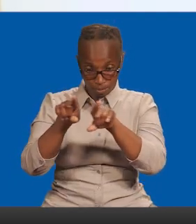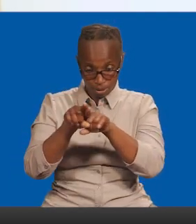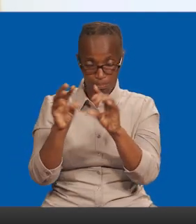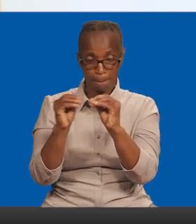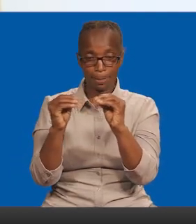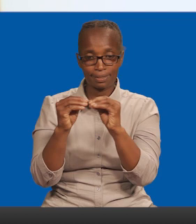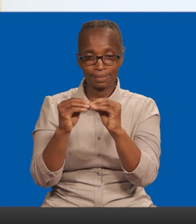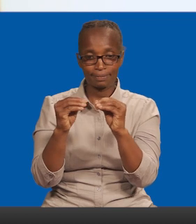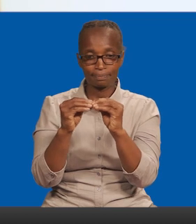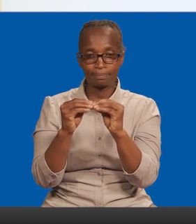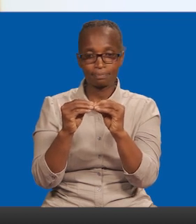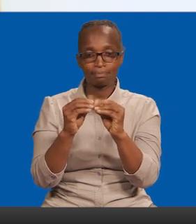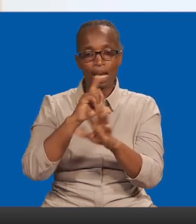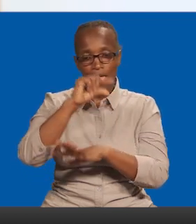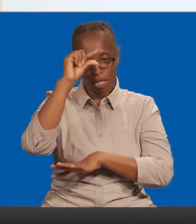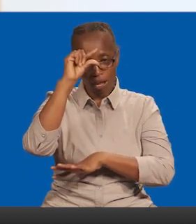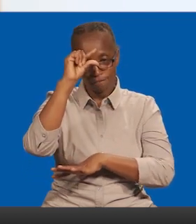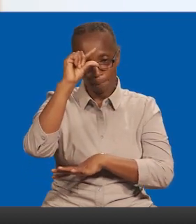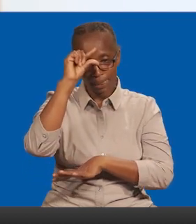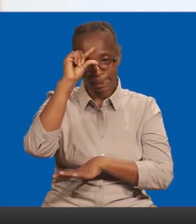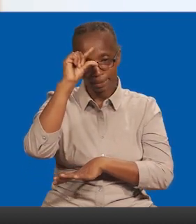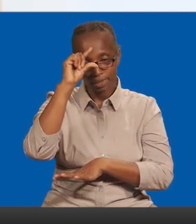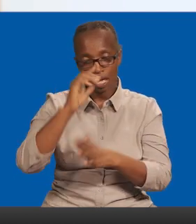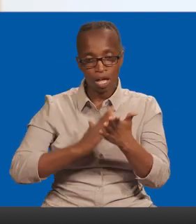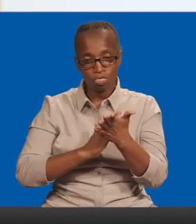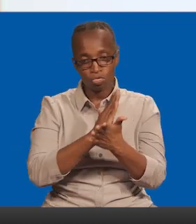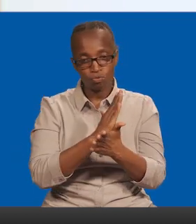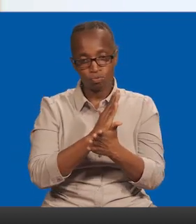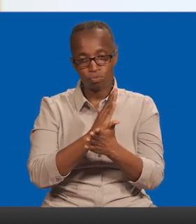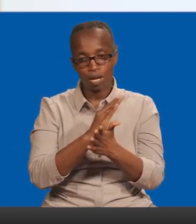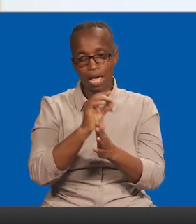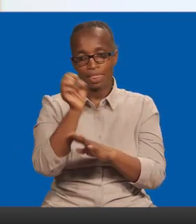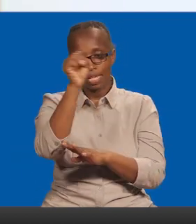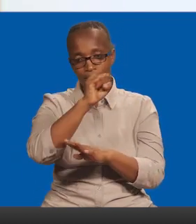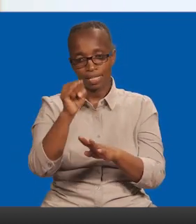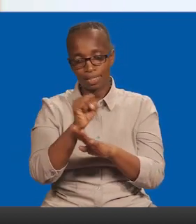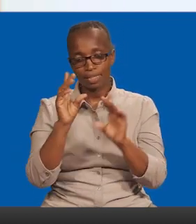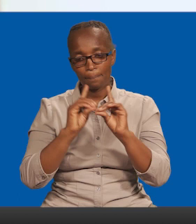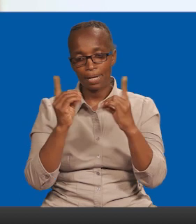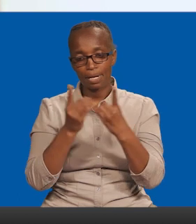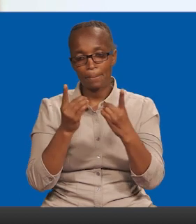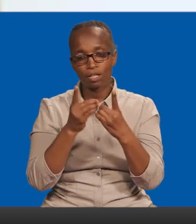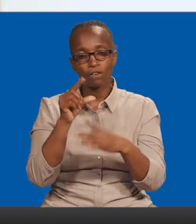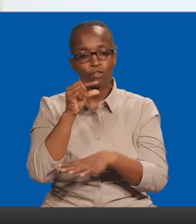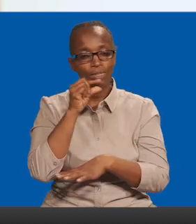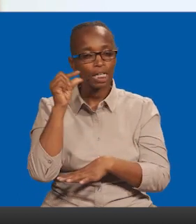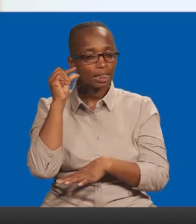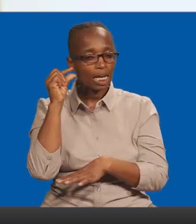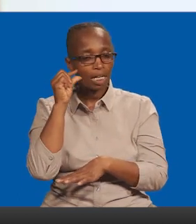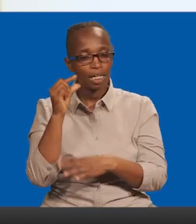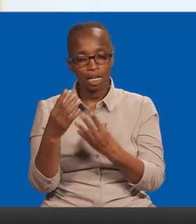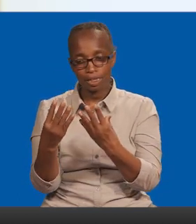GEF platform, and the government through the State Department for